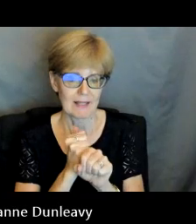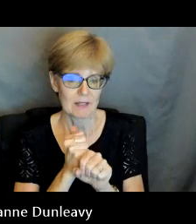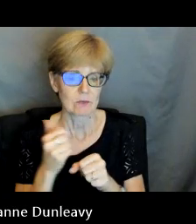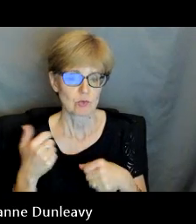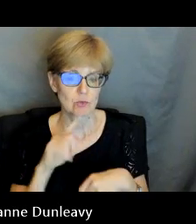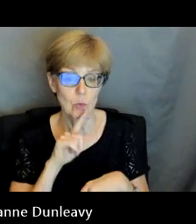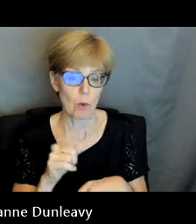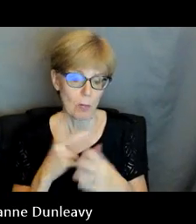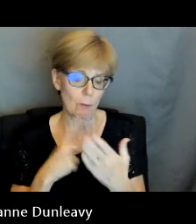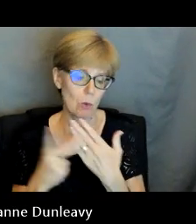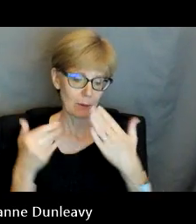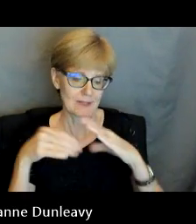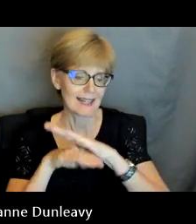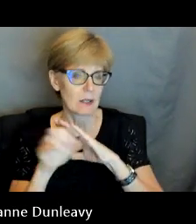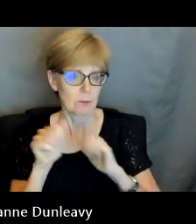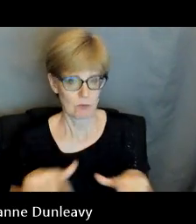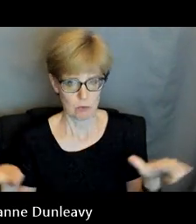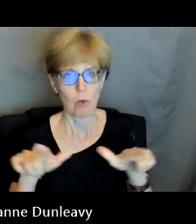everyone. Um,